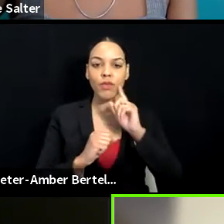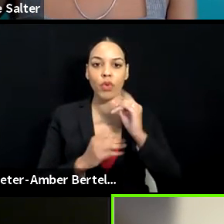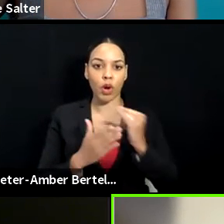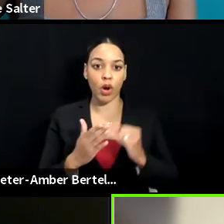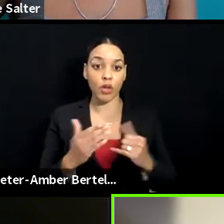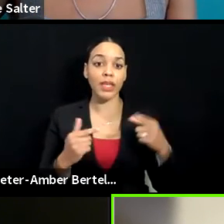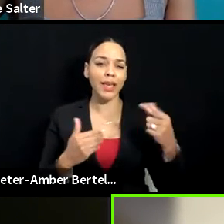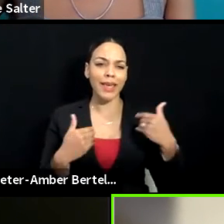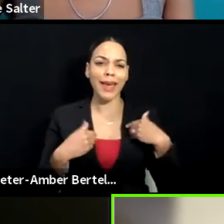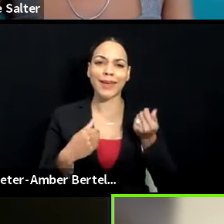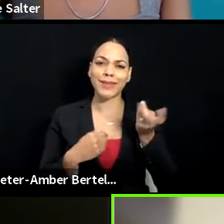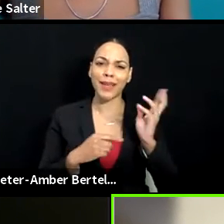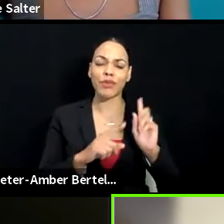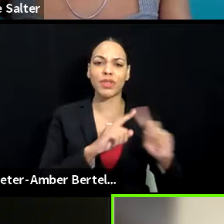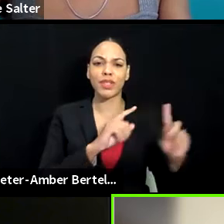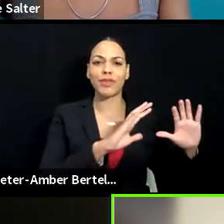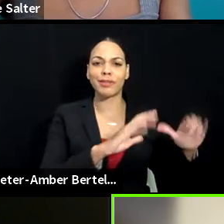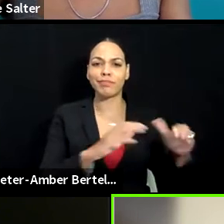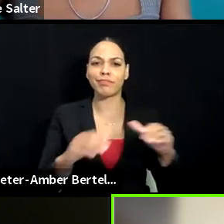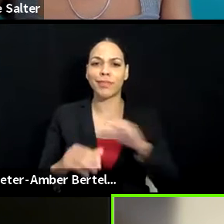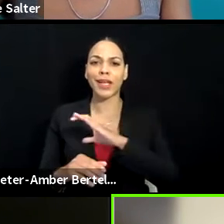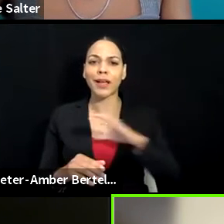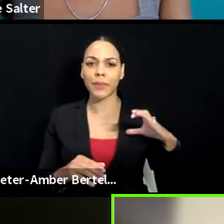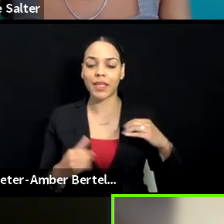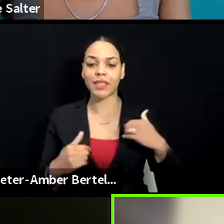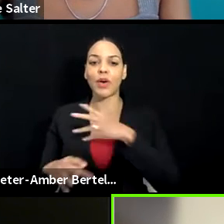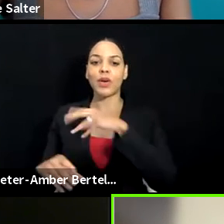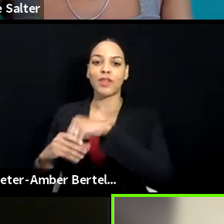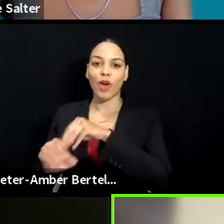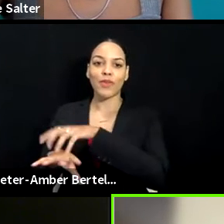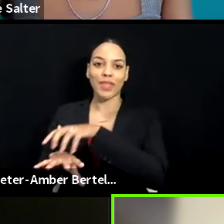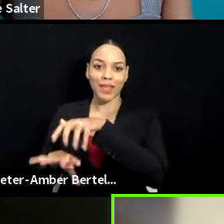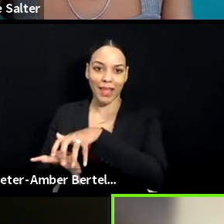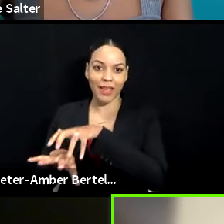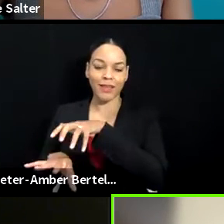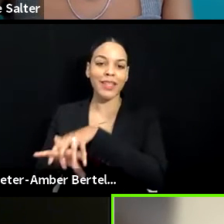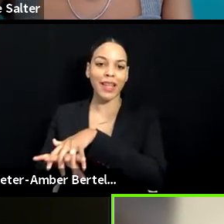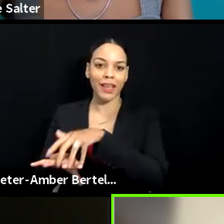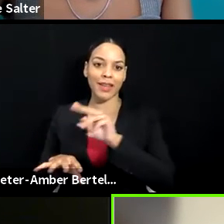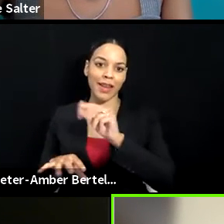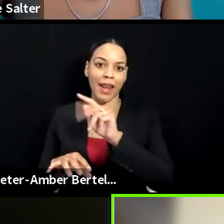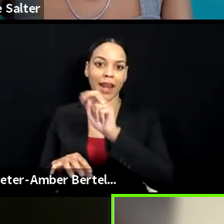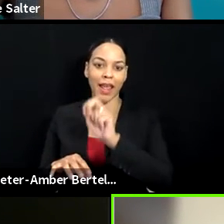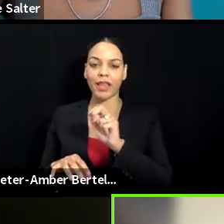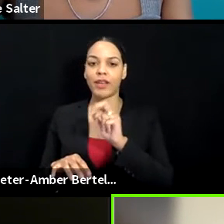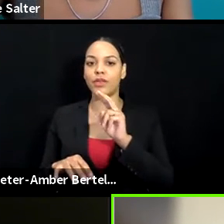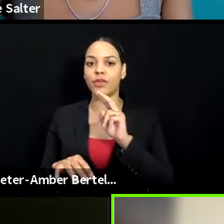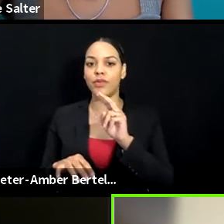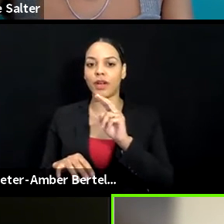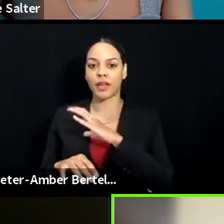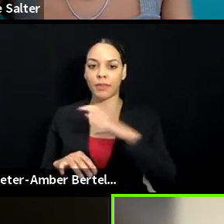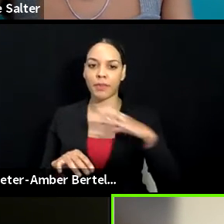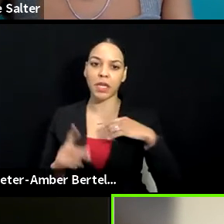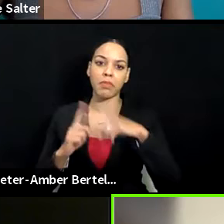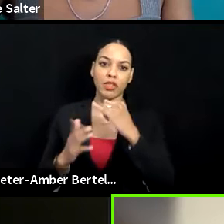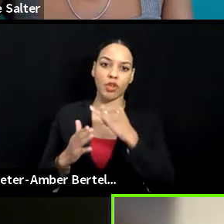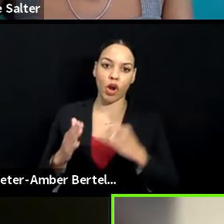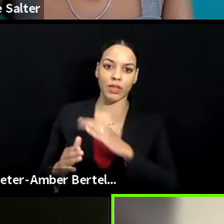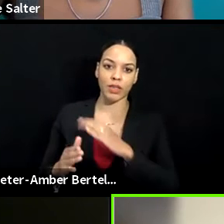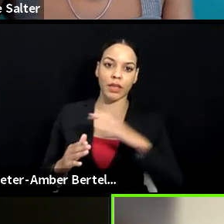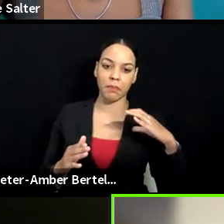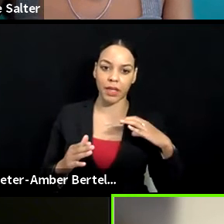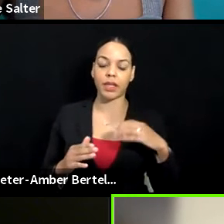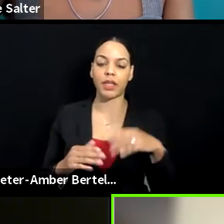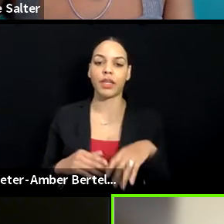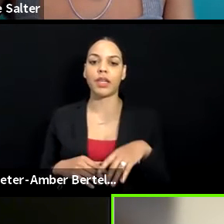committees. And I actually served on the Native Committee and the Arts Committee and didn't actually get to make every single arts call because sometimes they